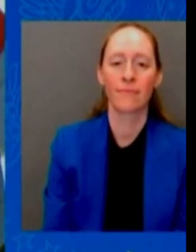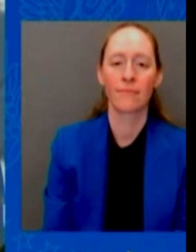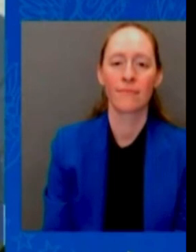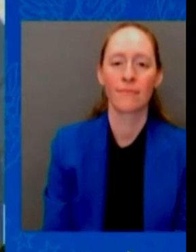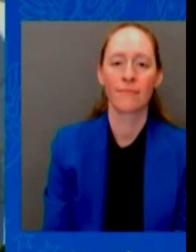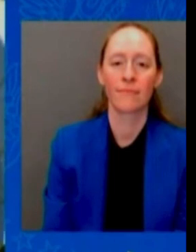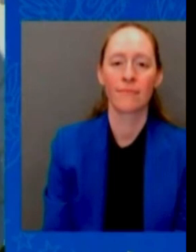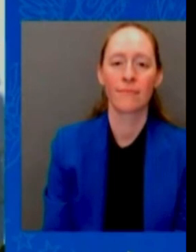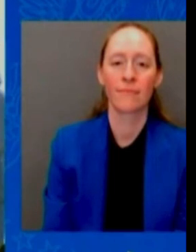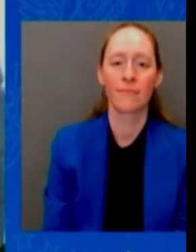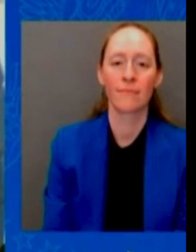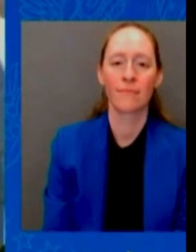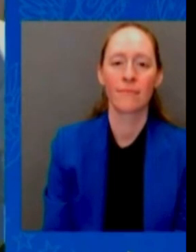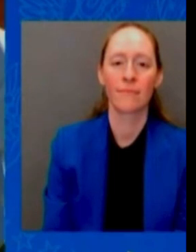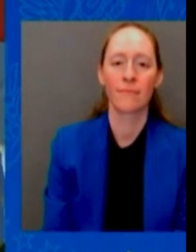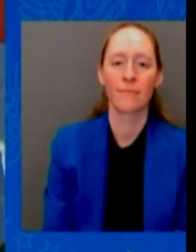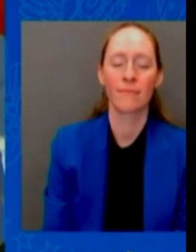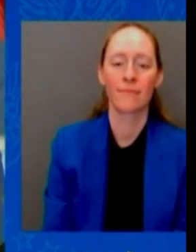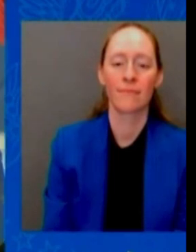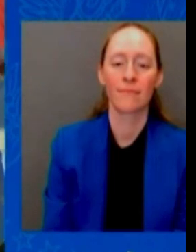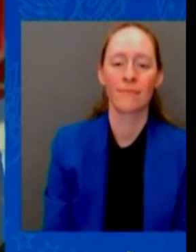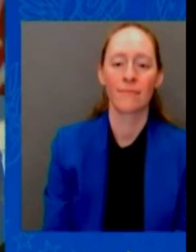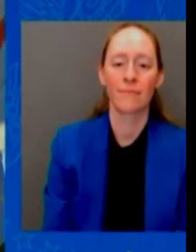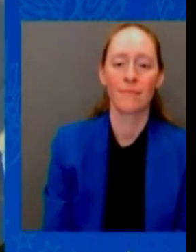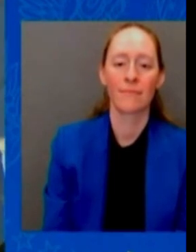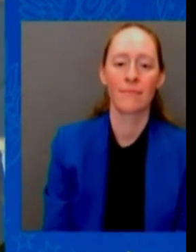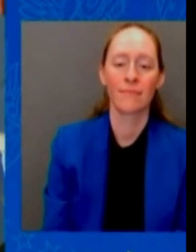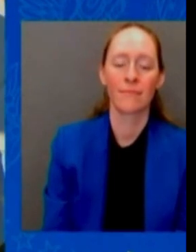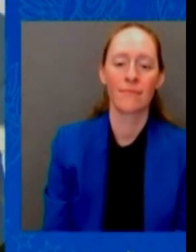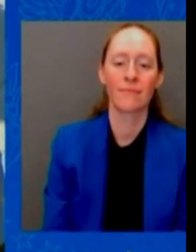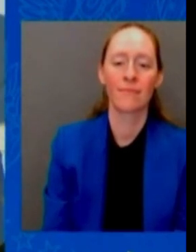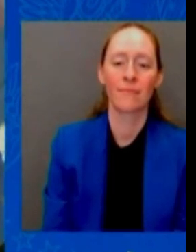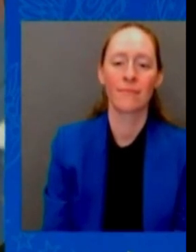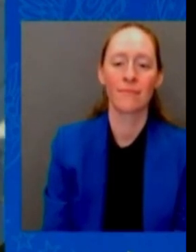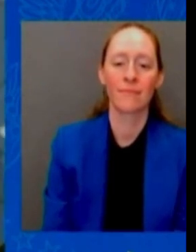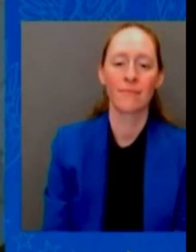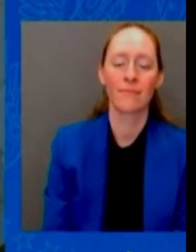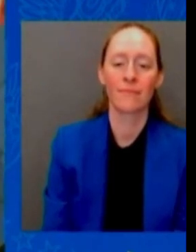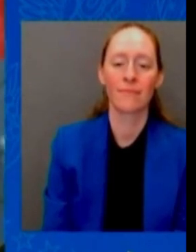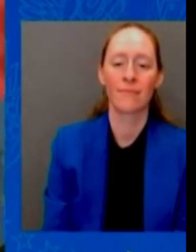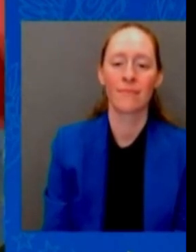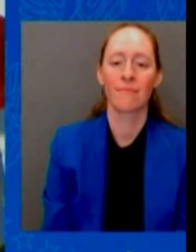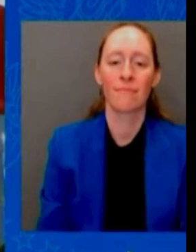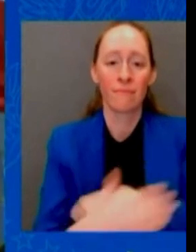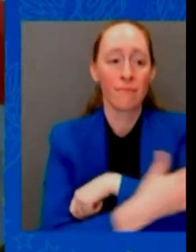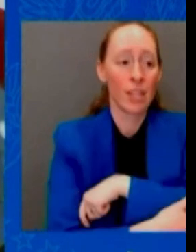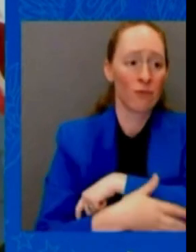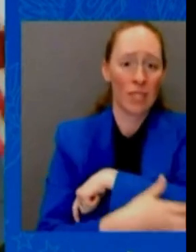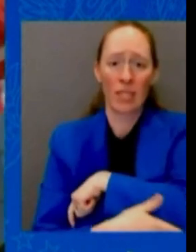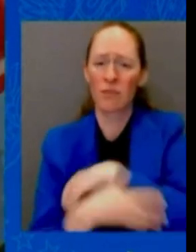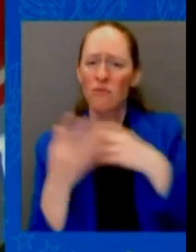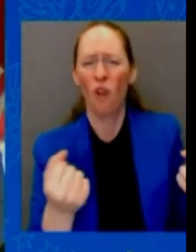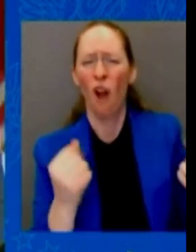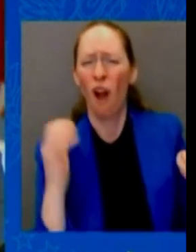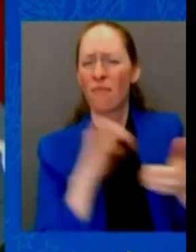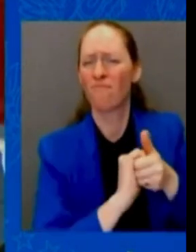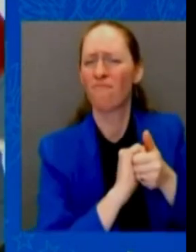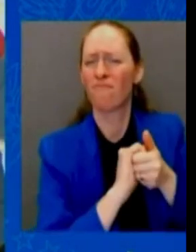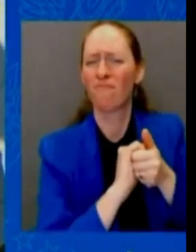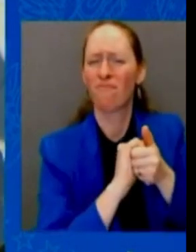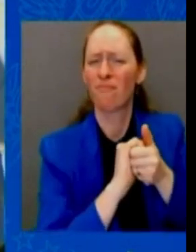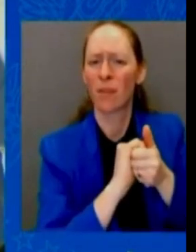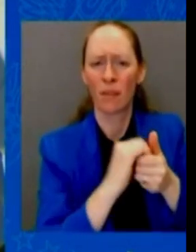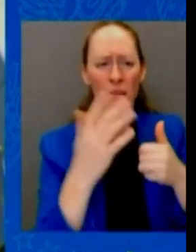of triumph and of trial, France and the United States will meet the future just as we always